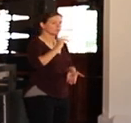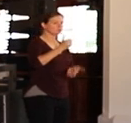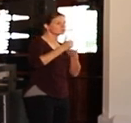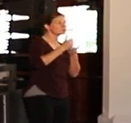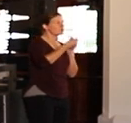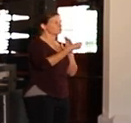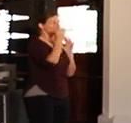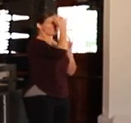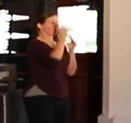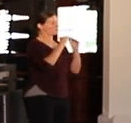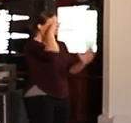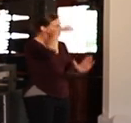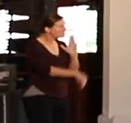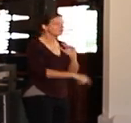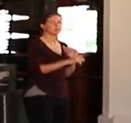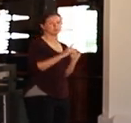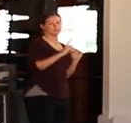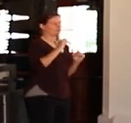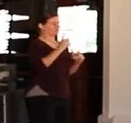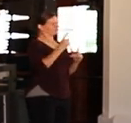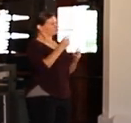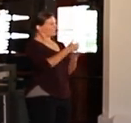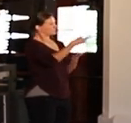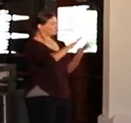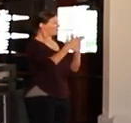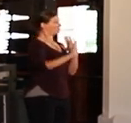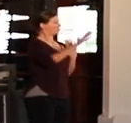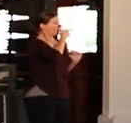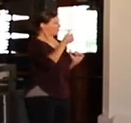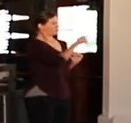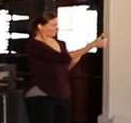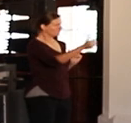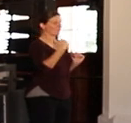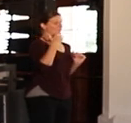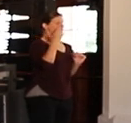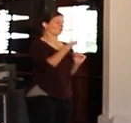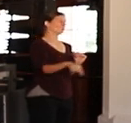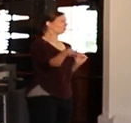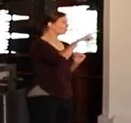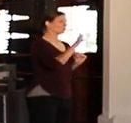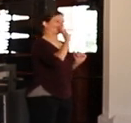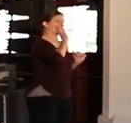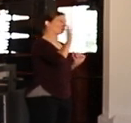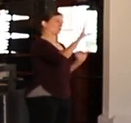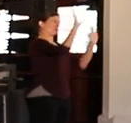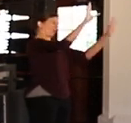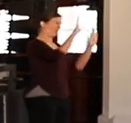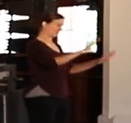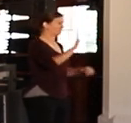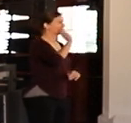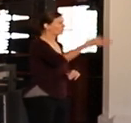you think. It makes you the best you can be. And I know you are going to be absolutely